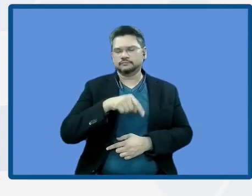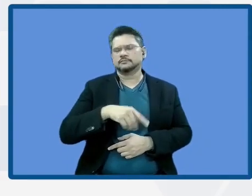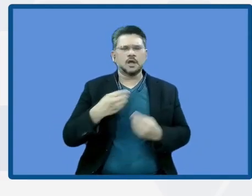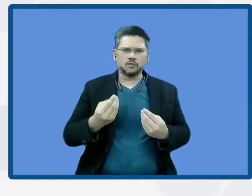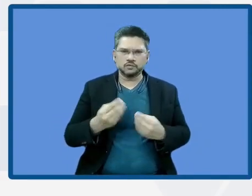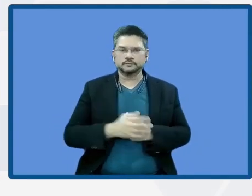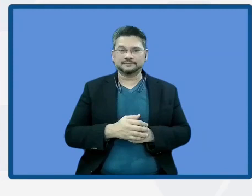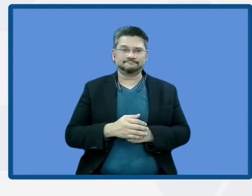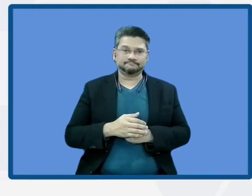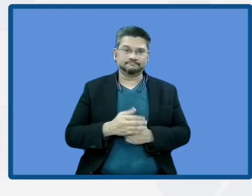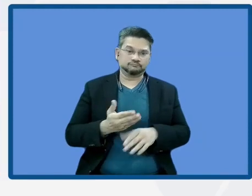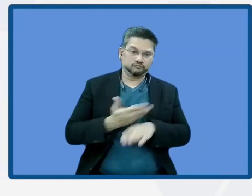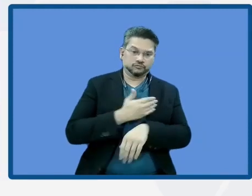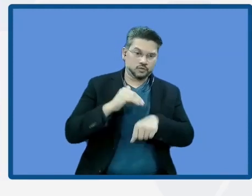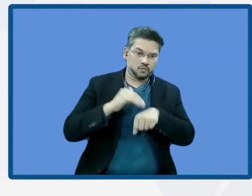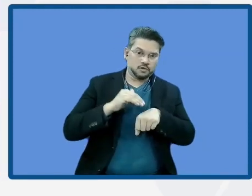warning